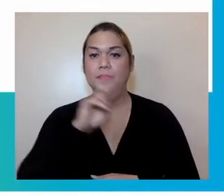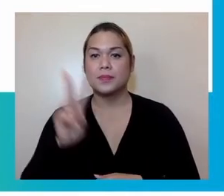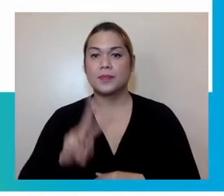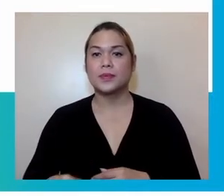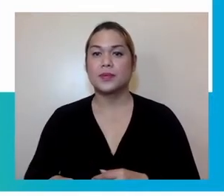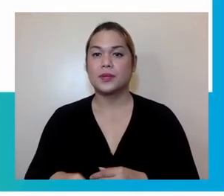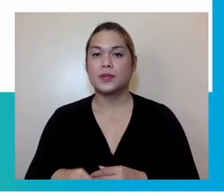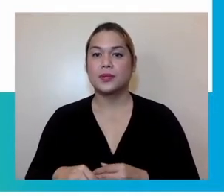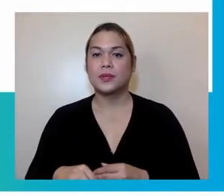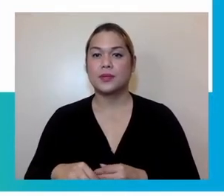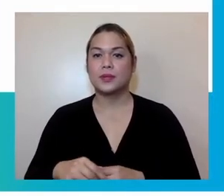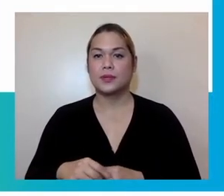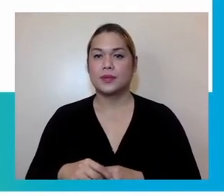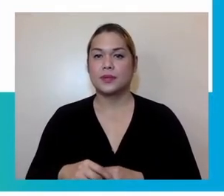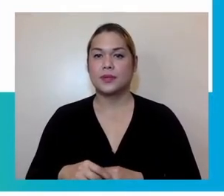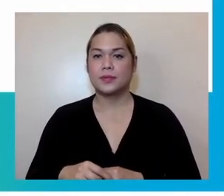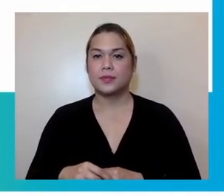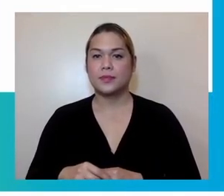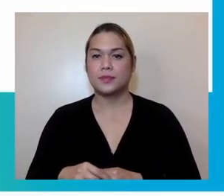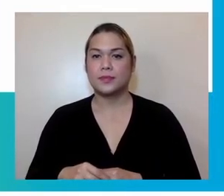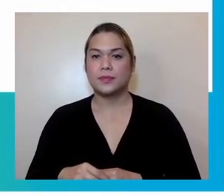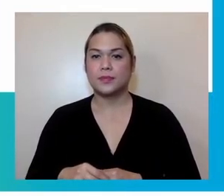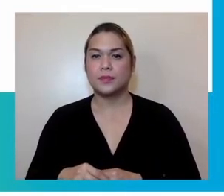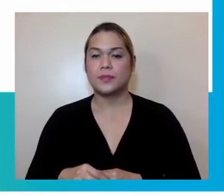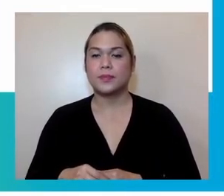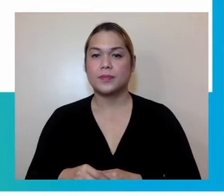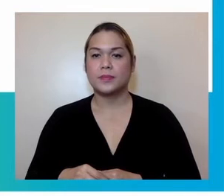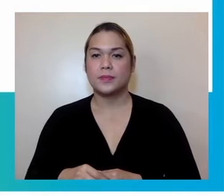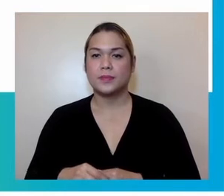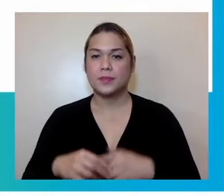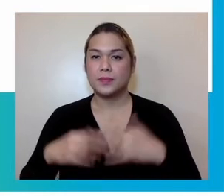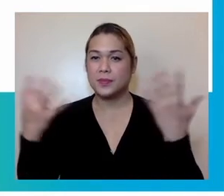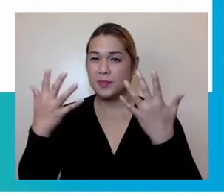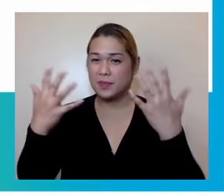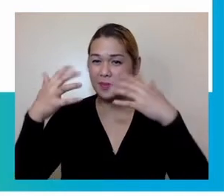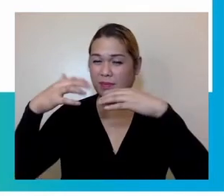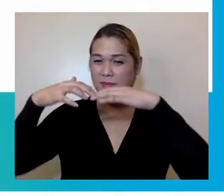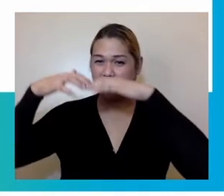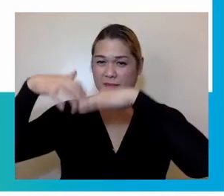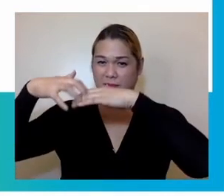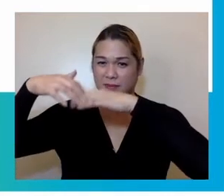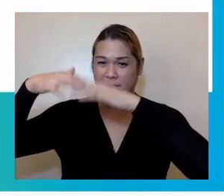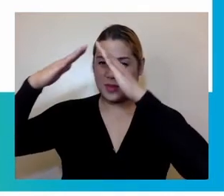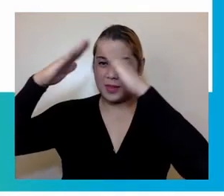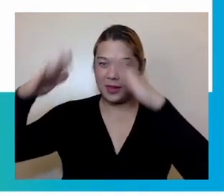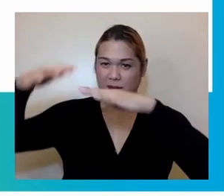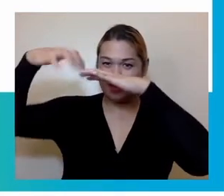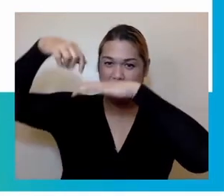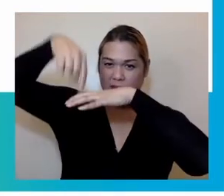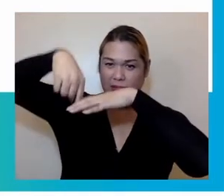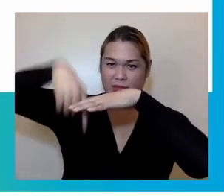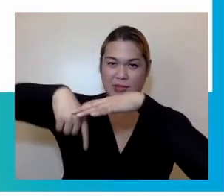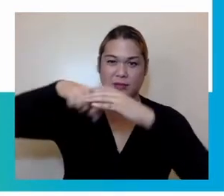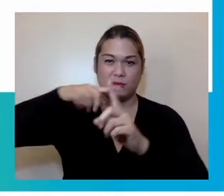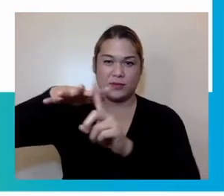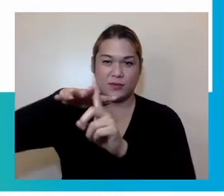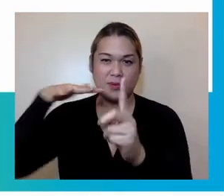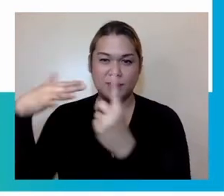System Enhanced and Efficiency Improvement Project, were intended for environmentally sustainable growth and inclusive economic